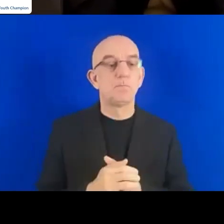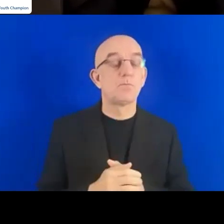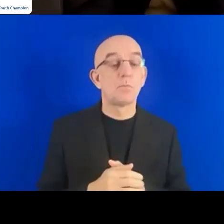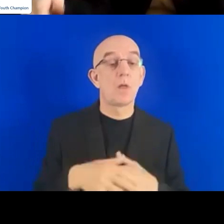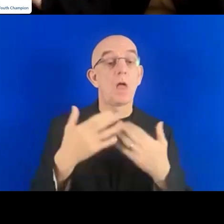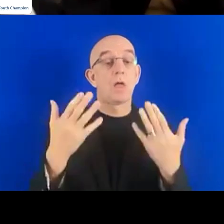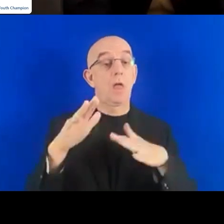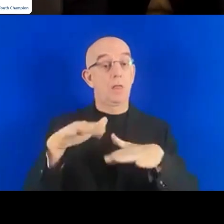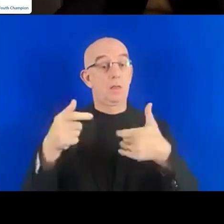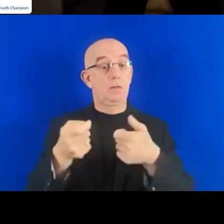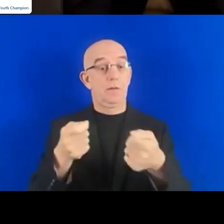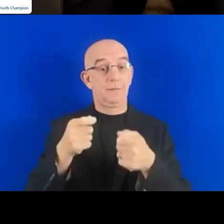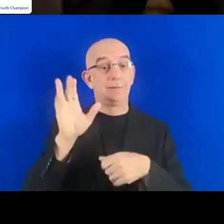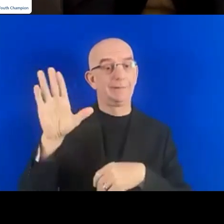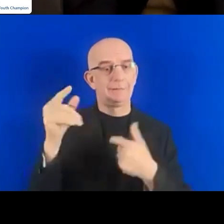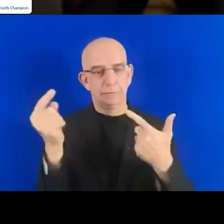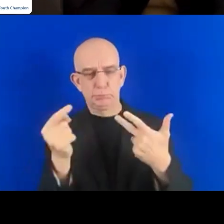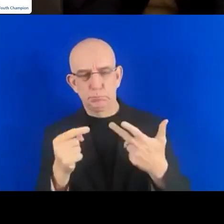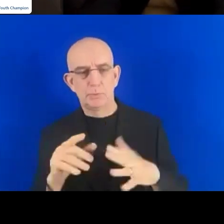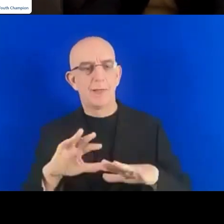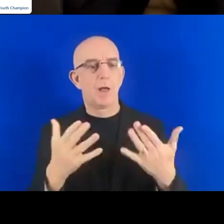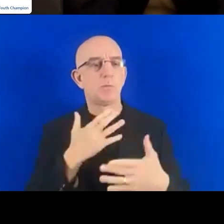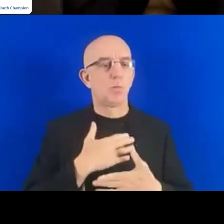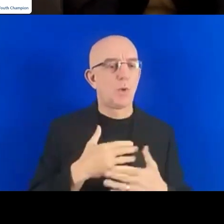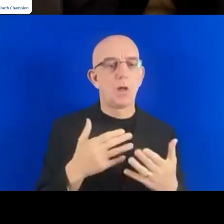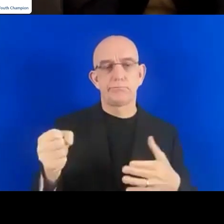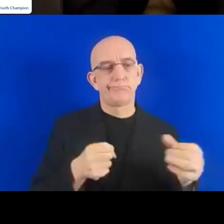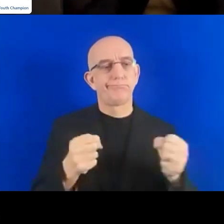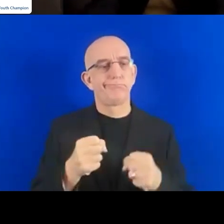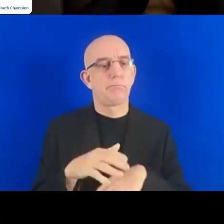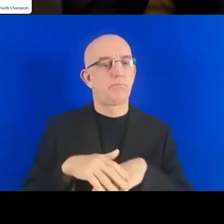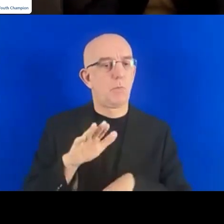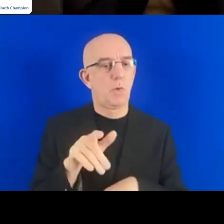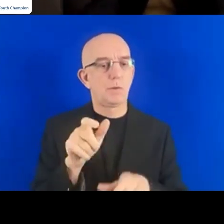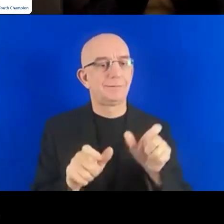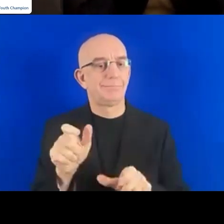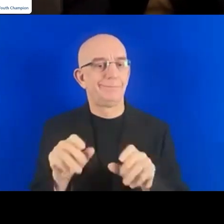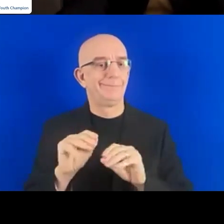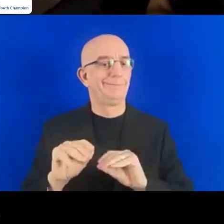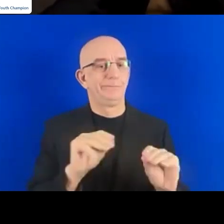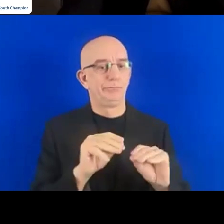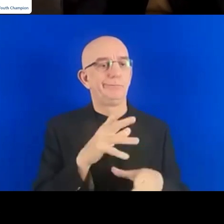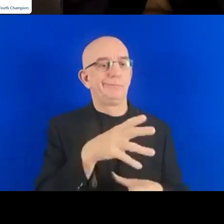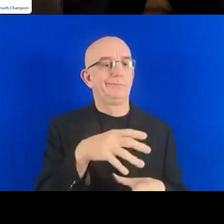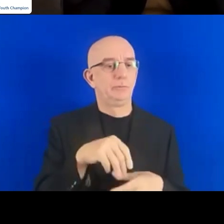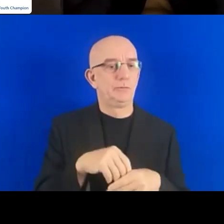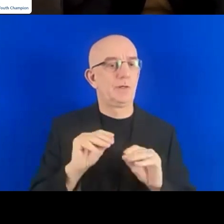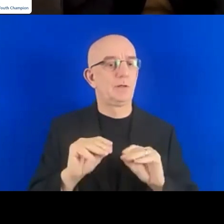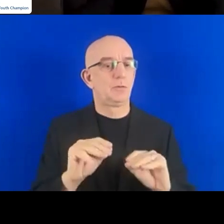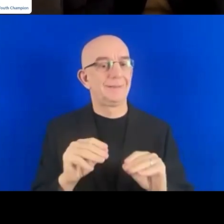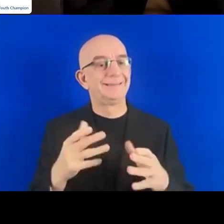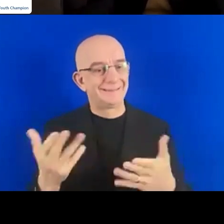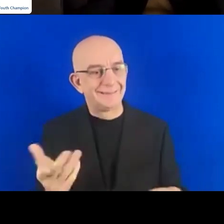to apply to study and to apply for the job opportunities, but also those teachers with disability to